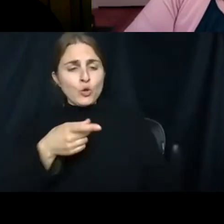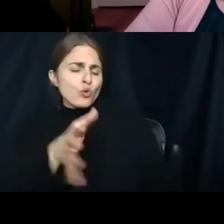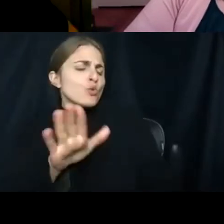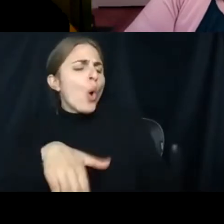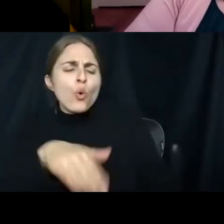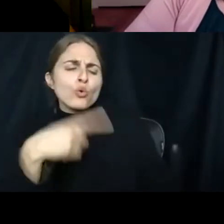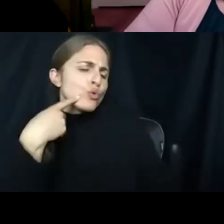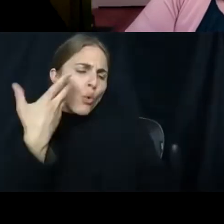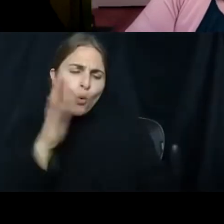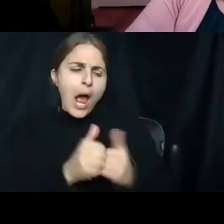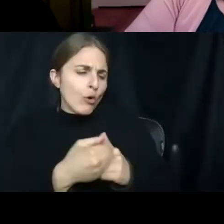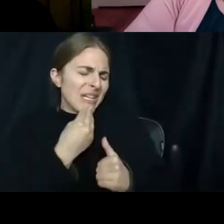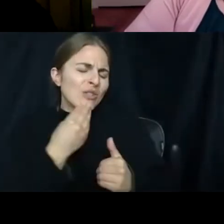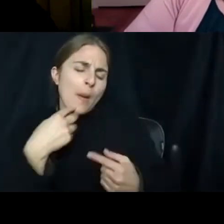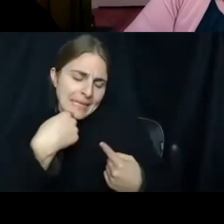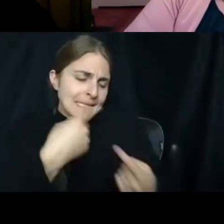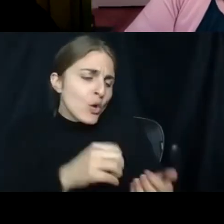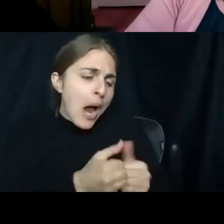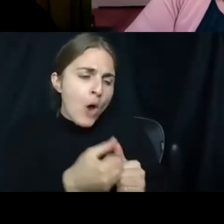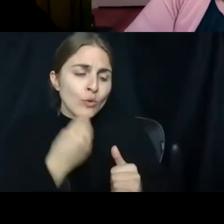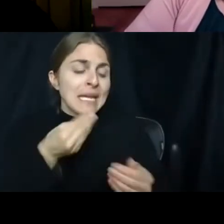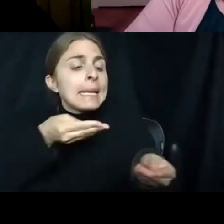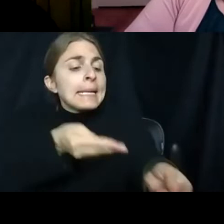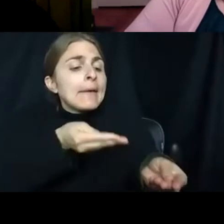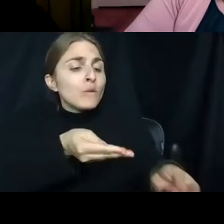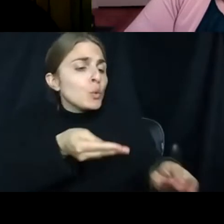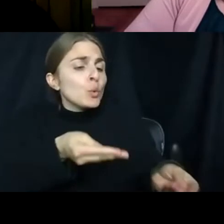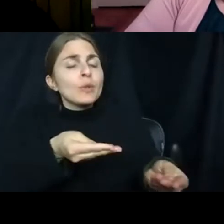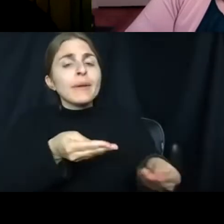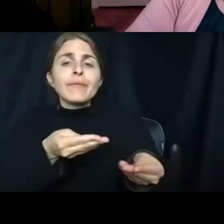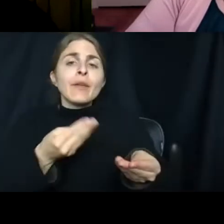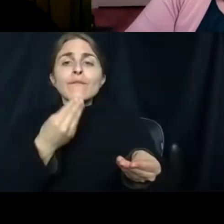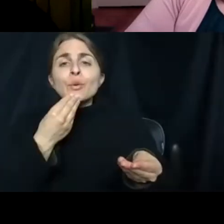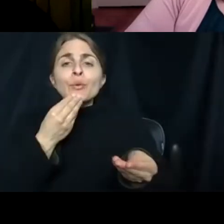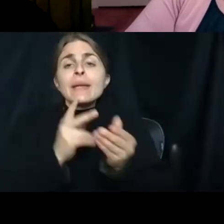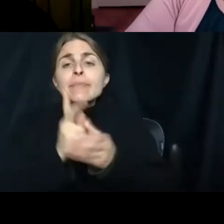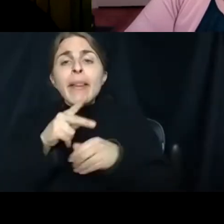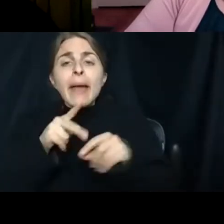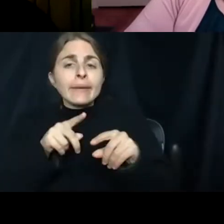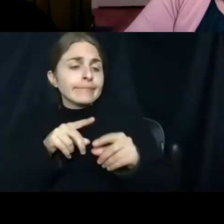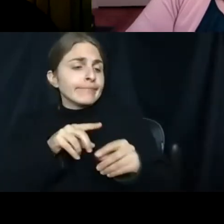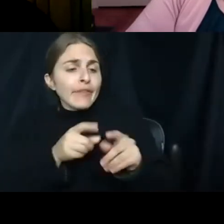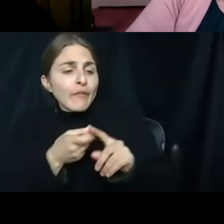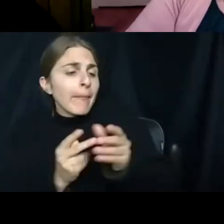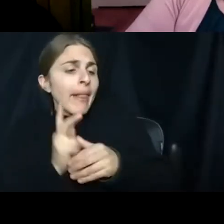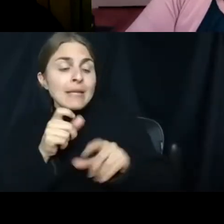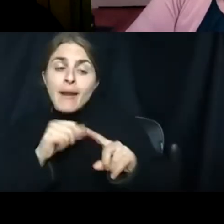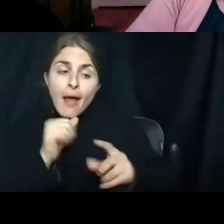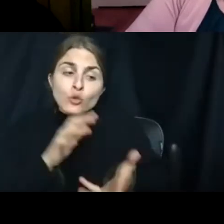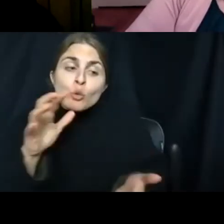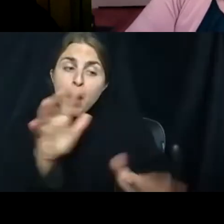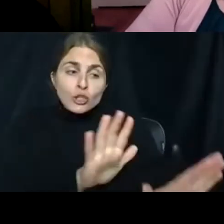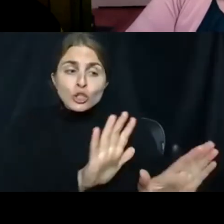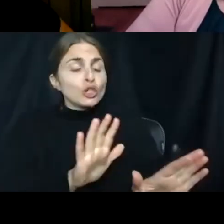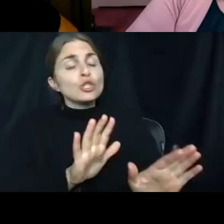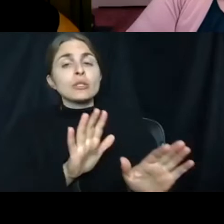eat. So I'm going to tell you how to eat, eat plant food that is based in plants, but not too much. Mm-hmm. You cannot, part of